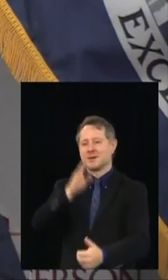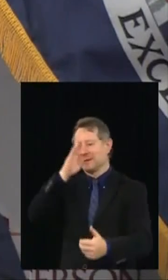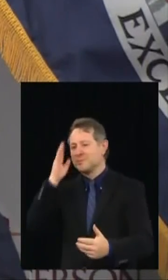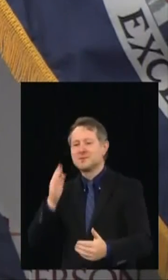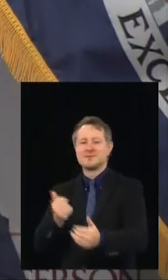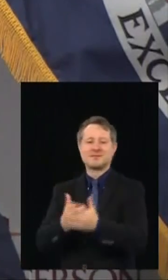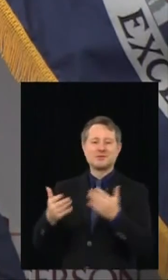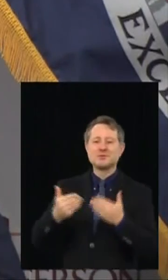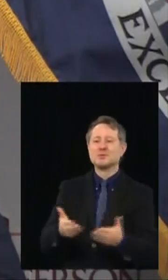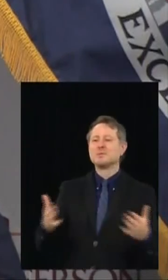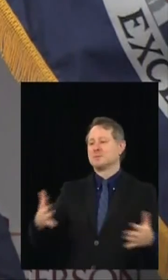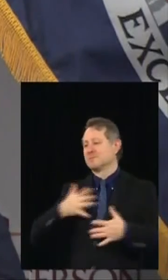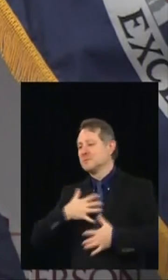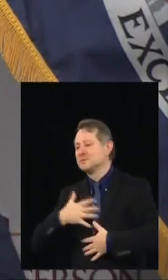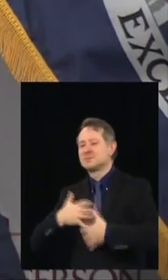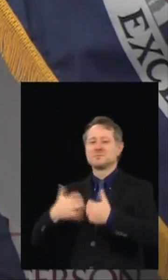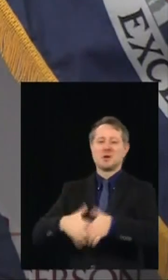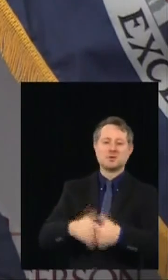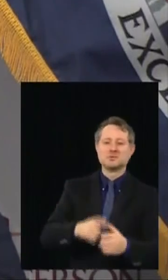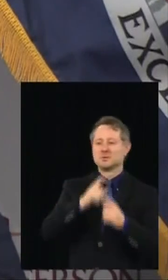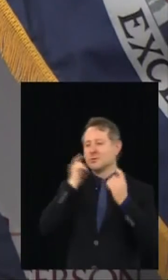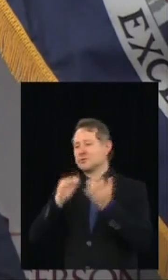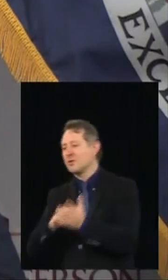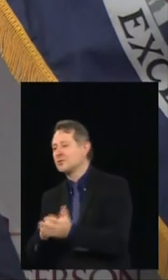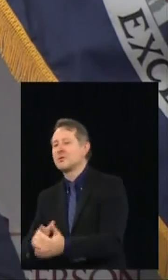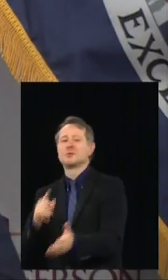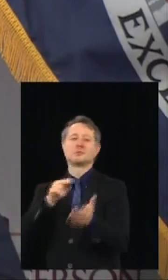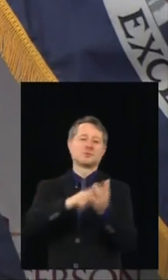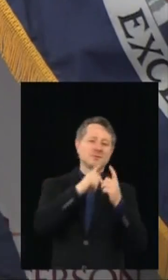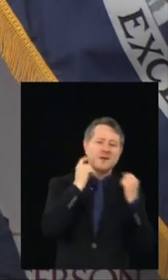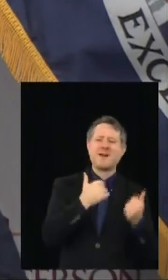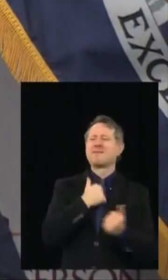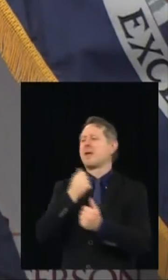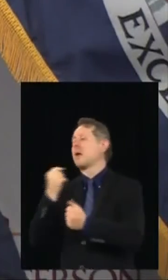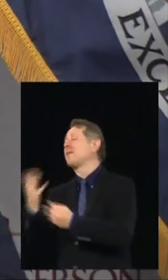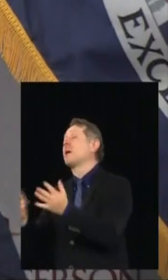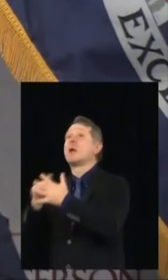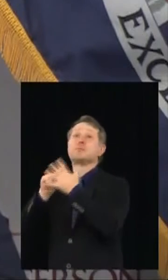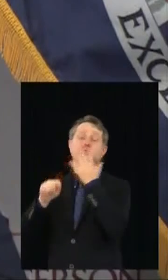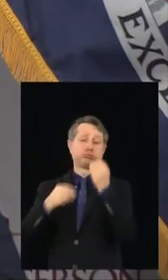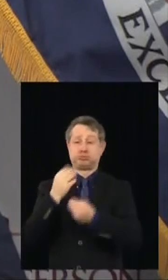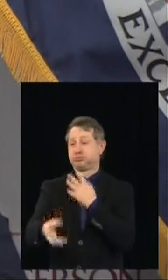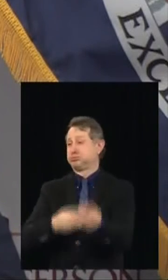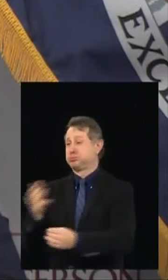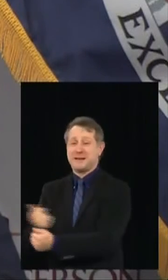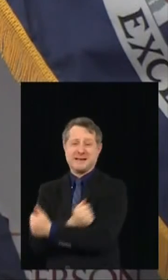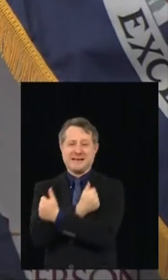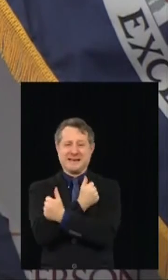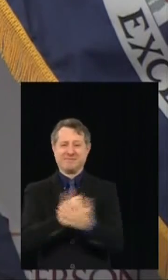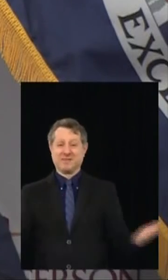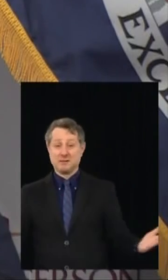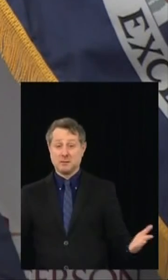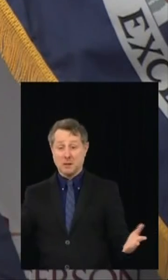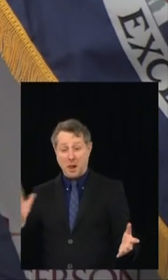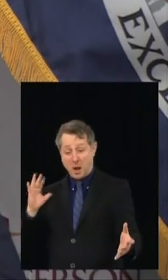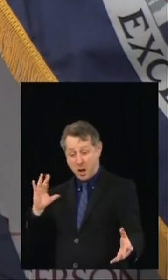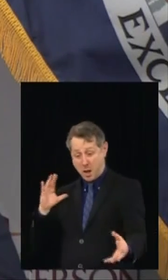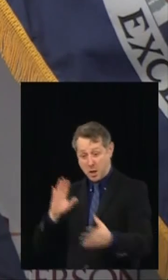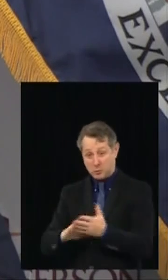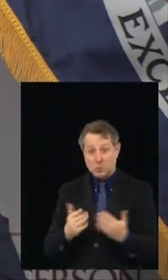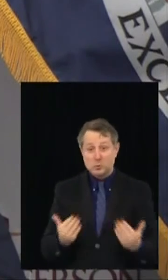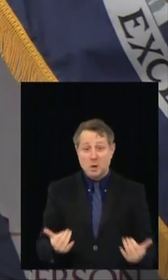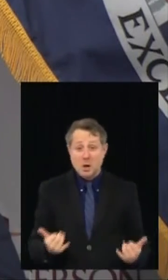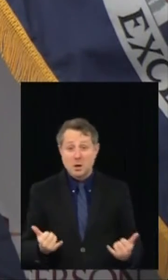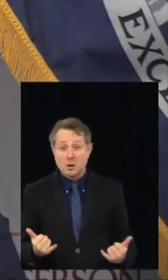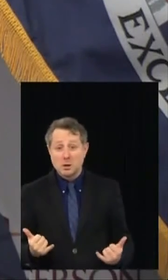ventilators, they had the best treatment. We did everything we could do. Up until today, as I am before you,